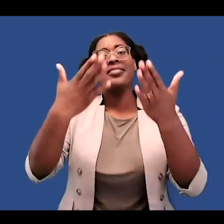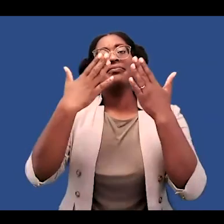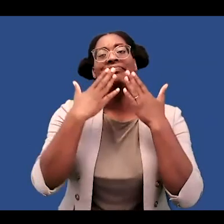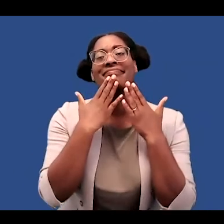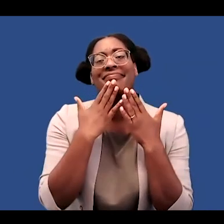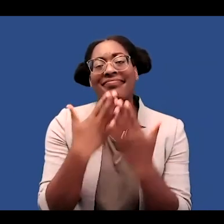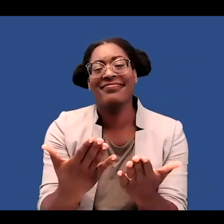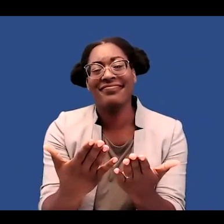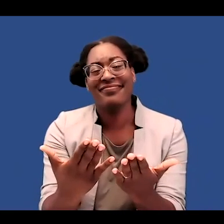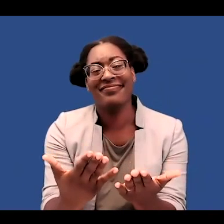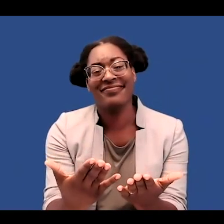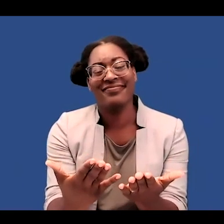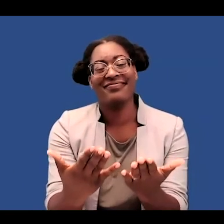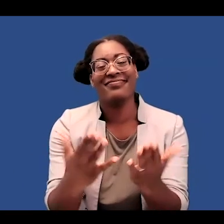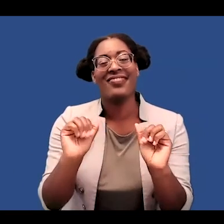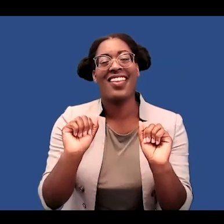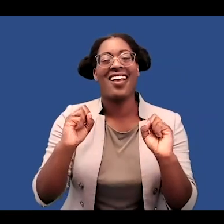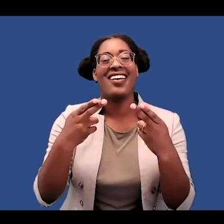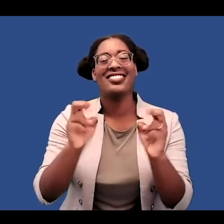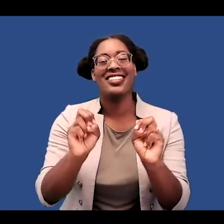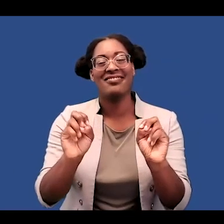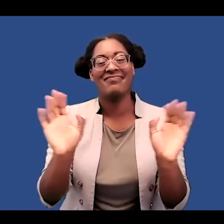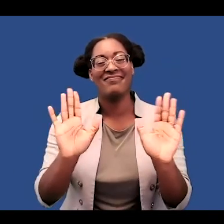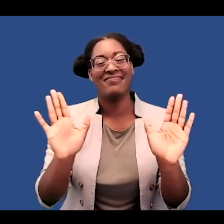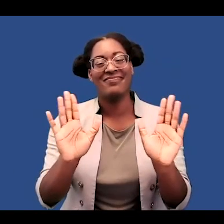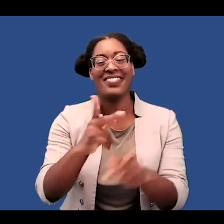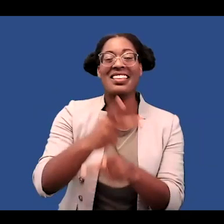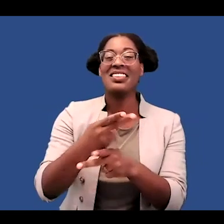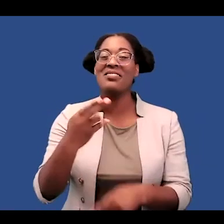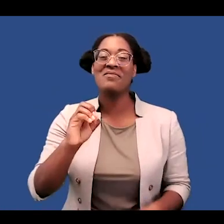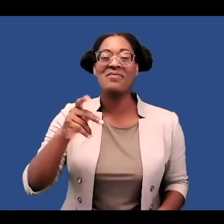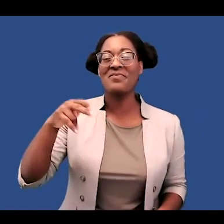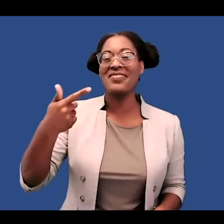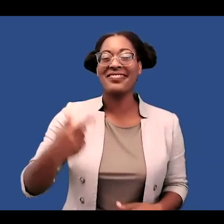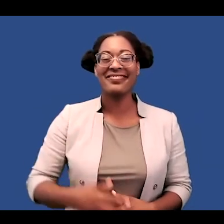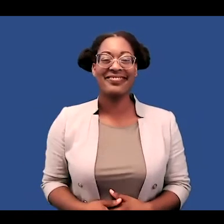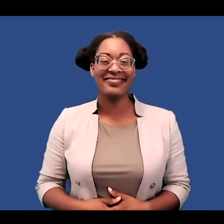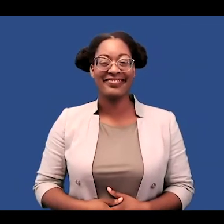bottom of my heart to yours. Ashe, and keep hooping.